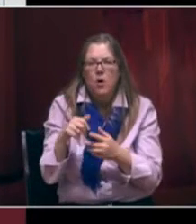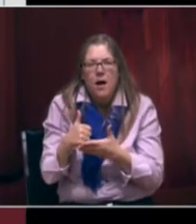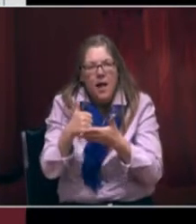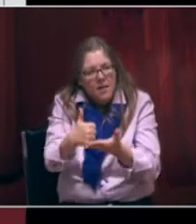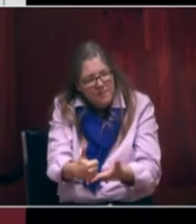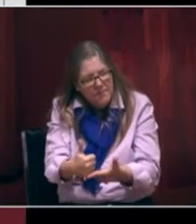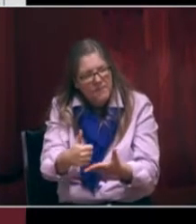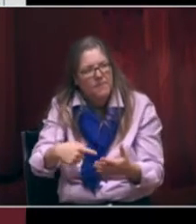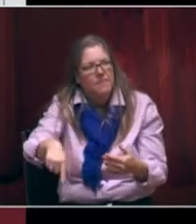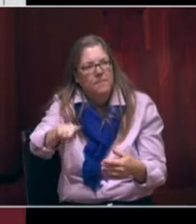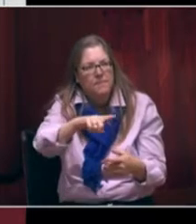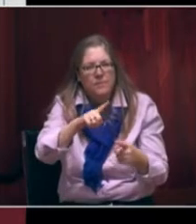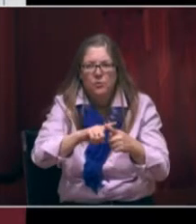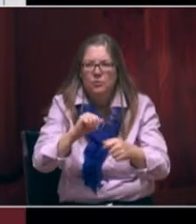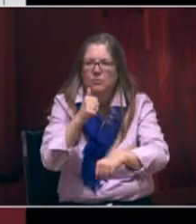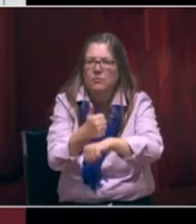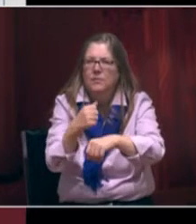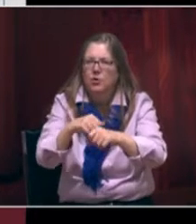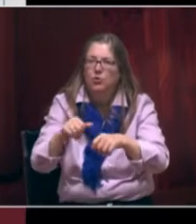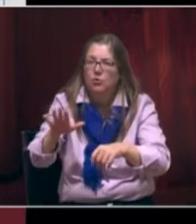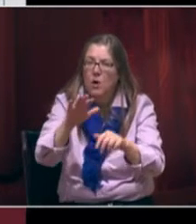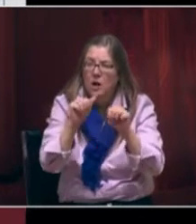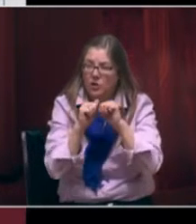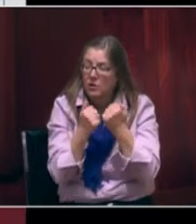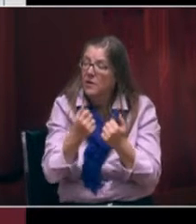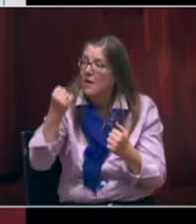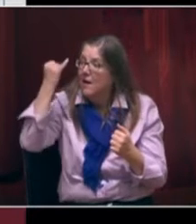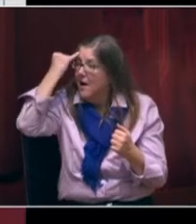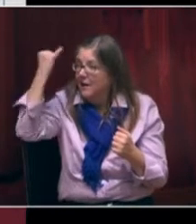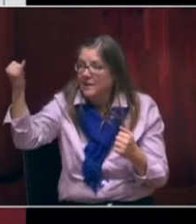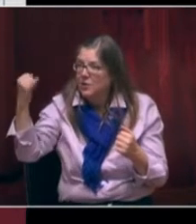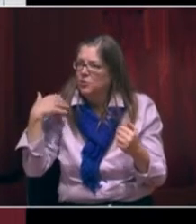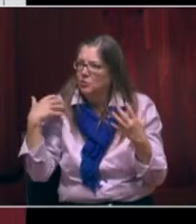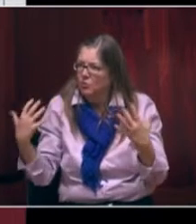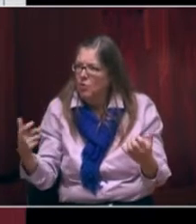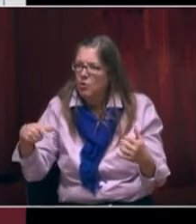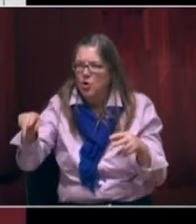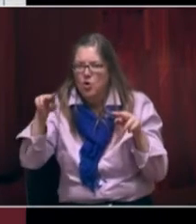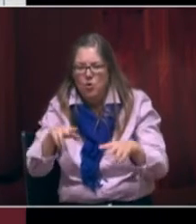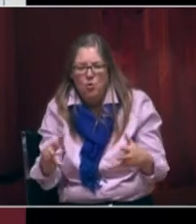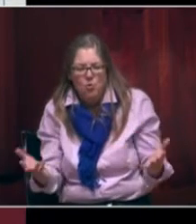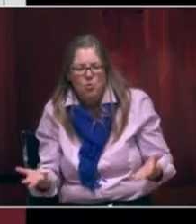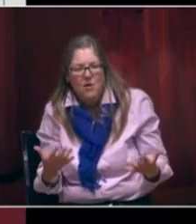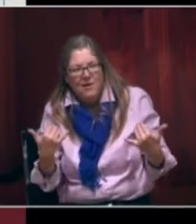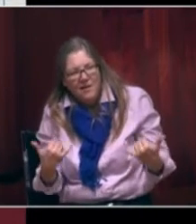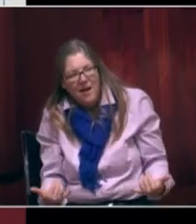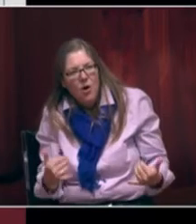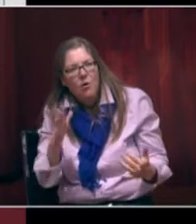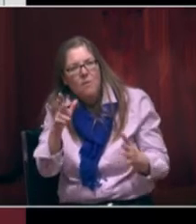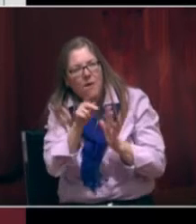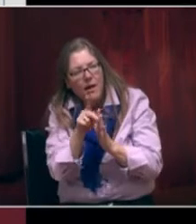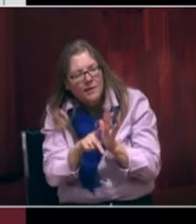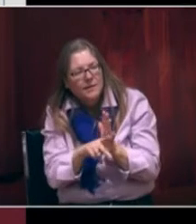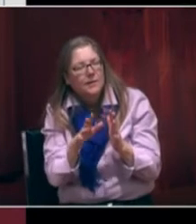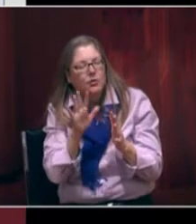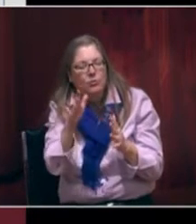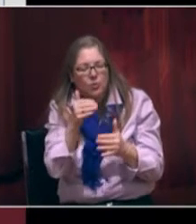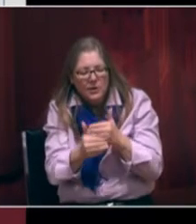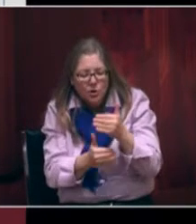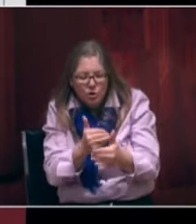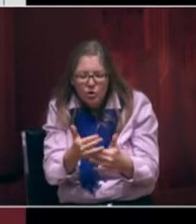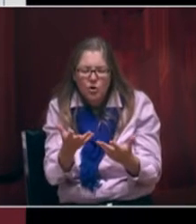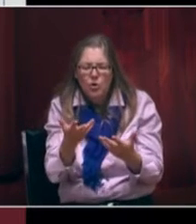when it comes to implementation. The idea here is that we want you to look at your existing policies and procedures, take a look at the information types. What